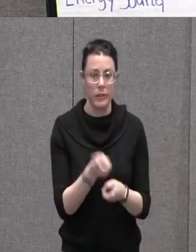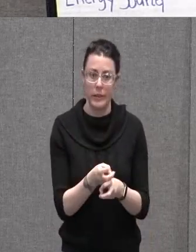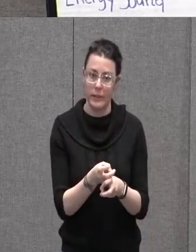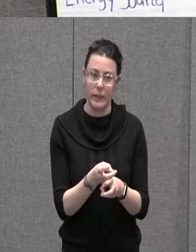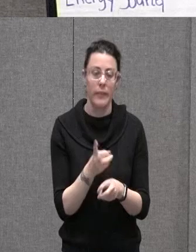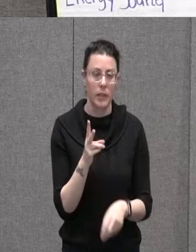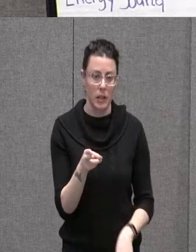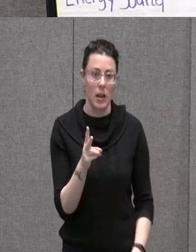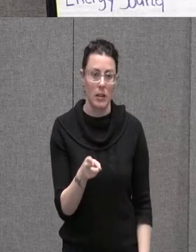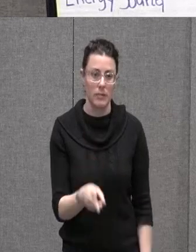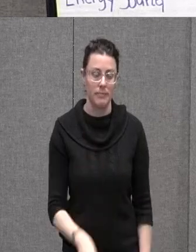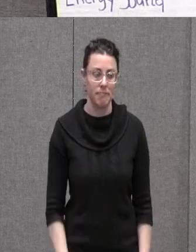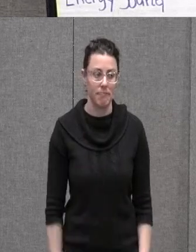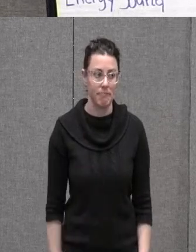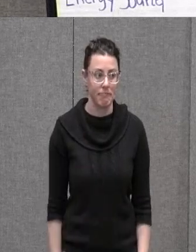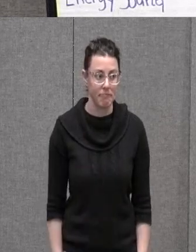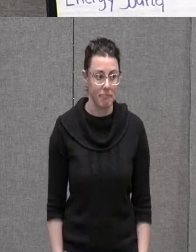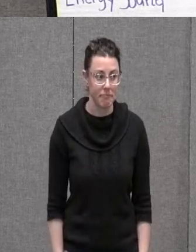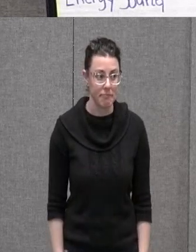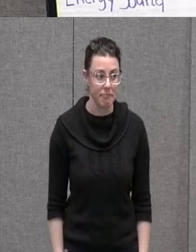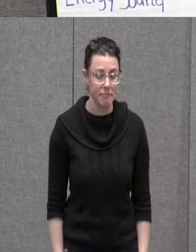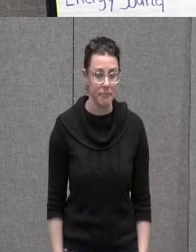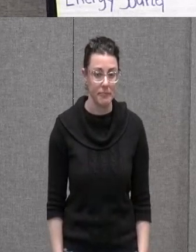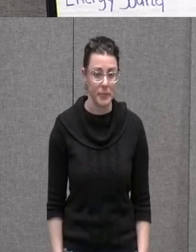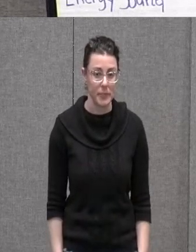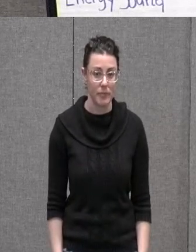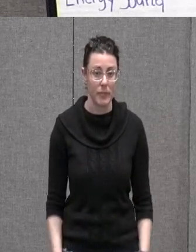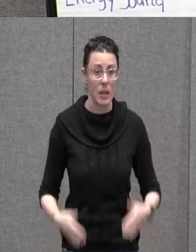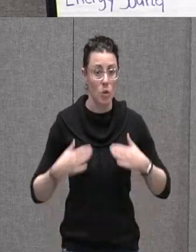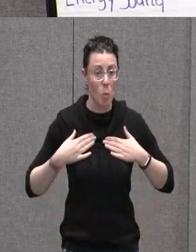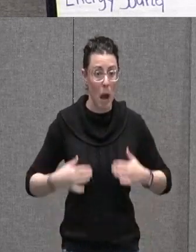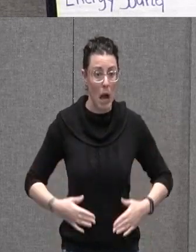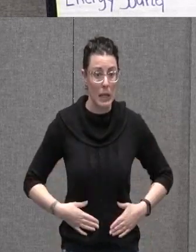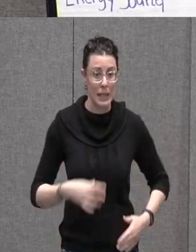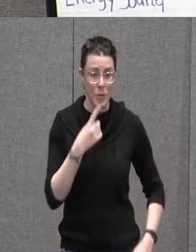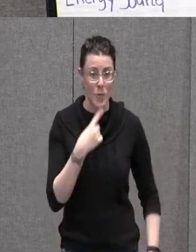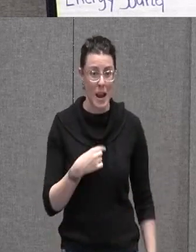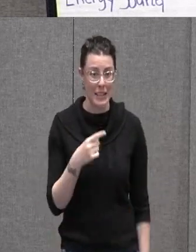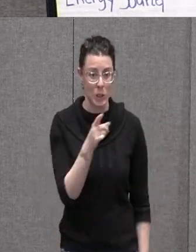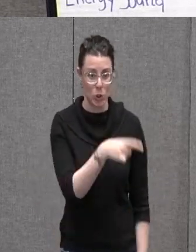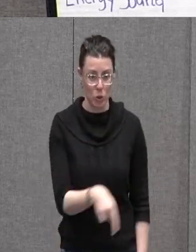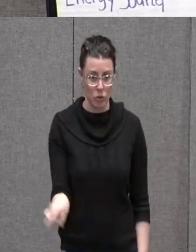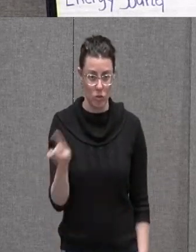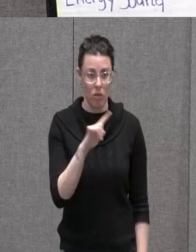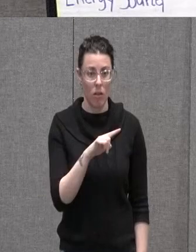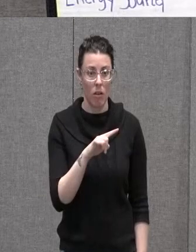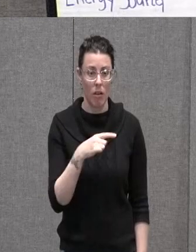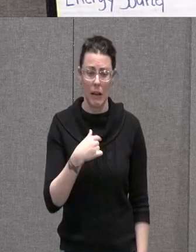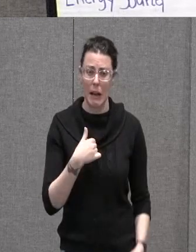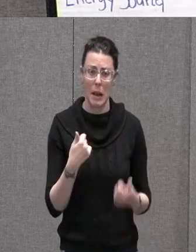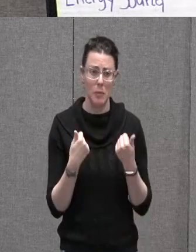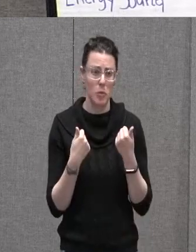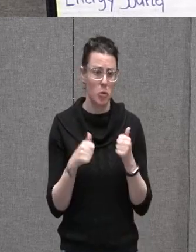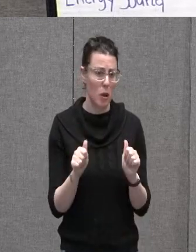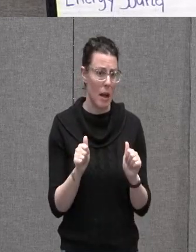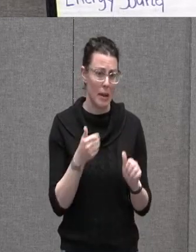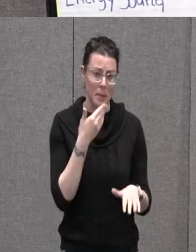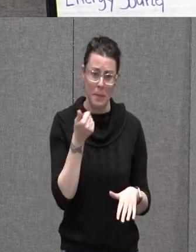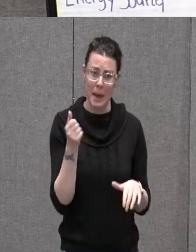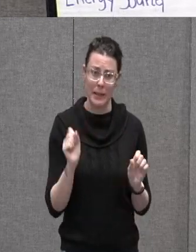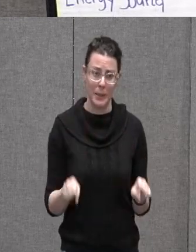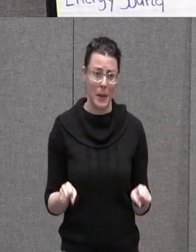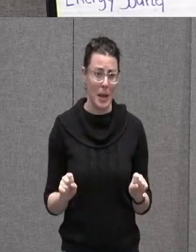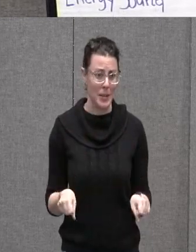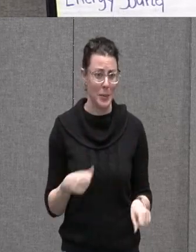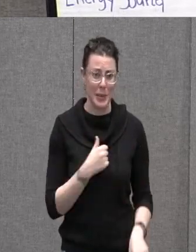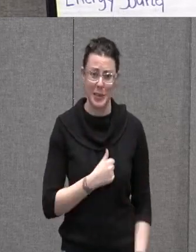cut. Okay, circle is our body, the red circle is our body. I'm doing as best as I can to cut, but it's